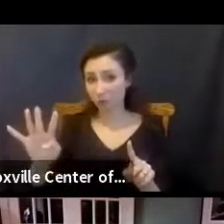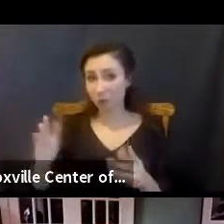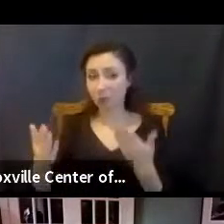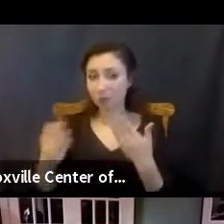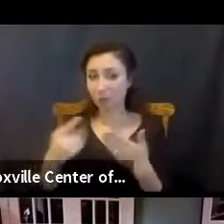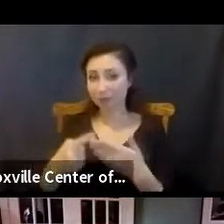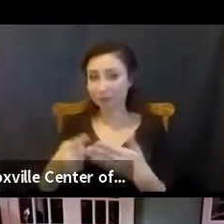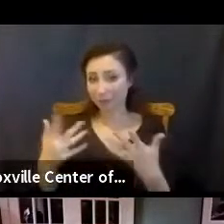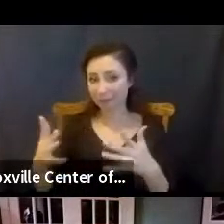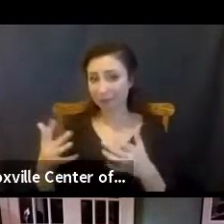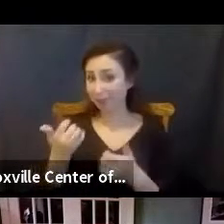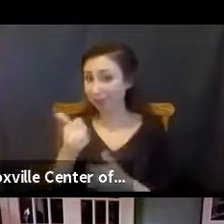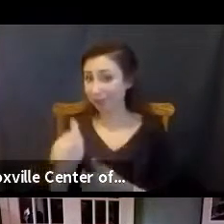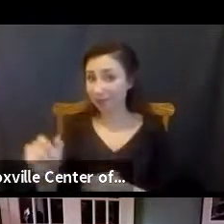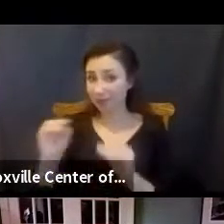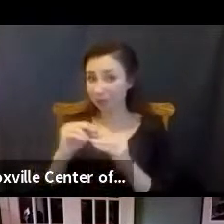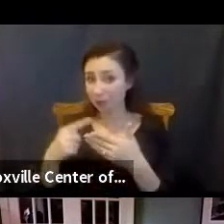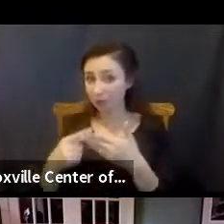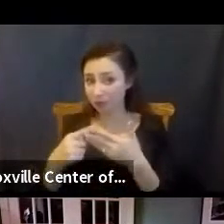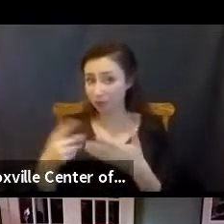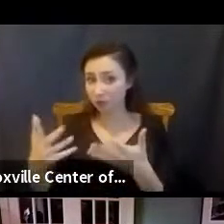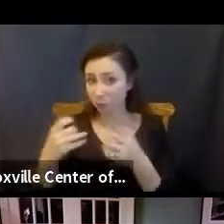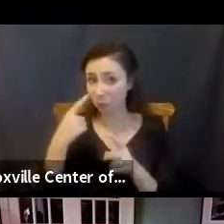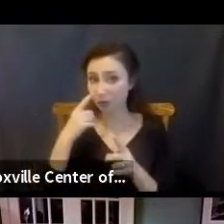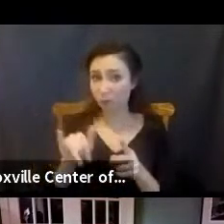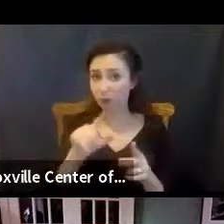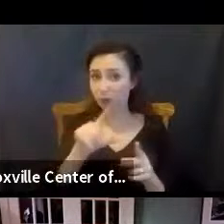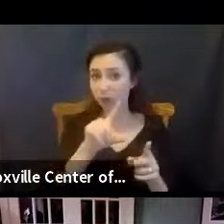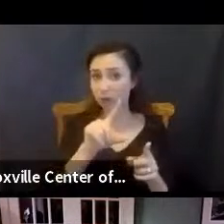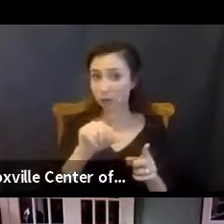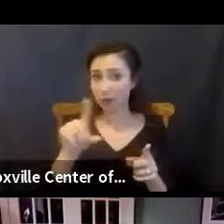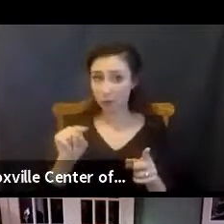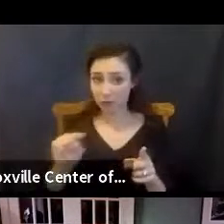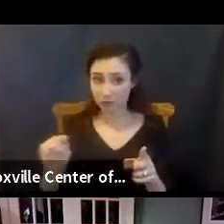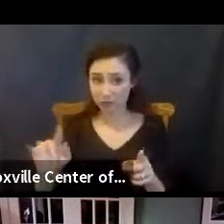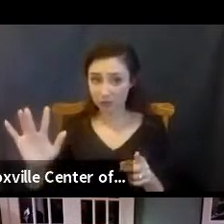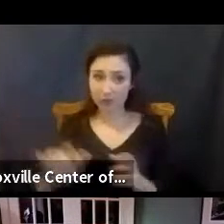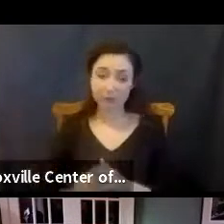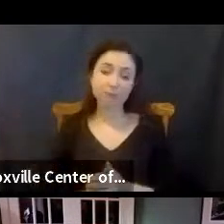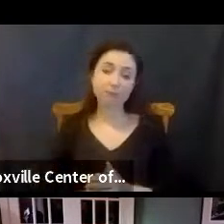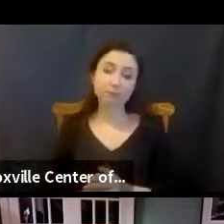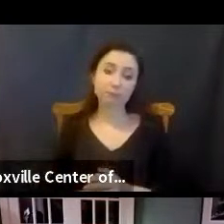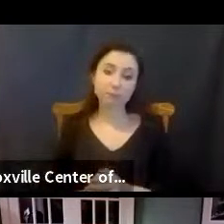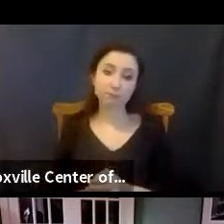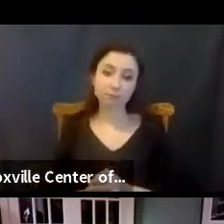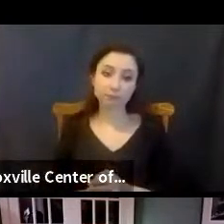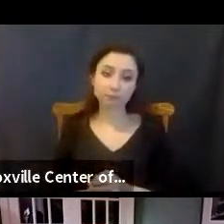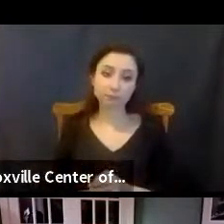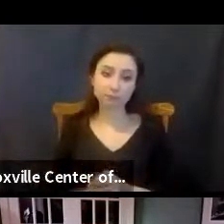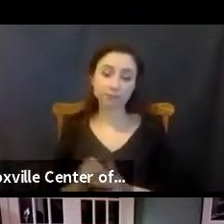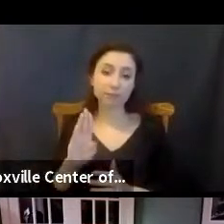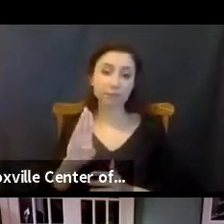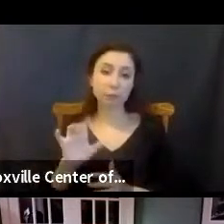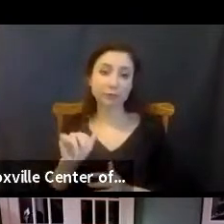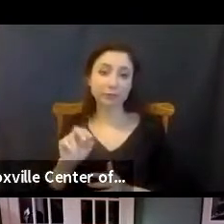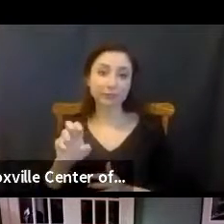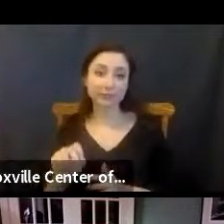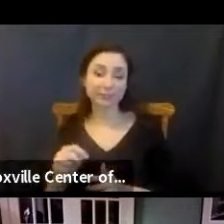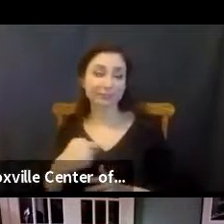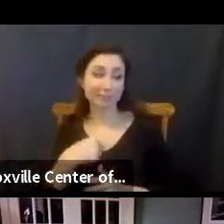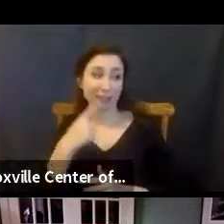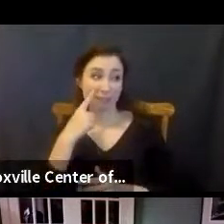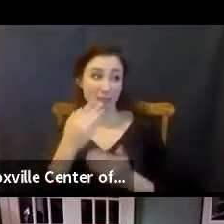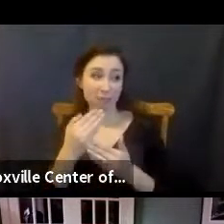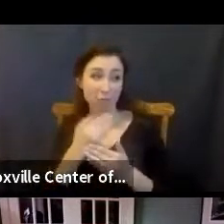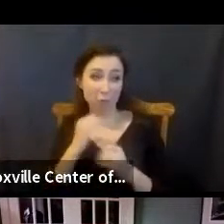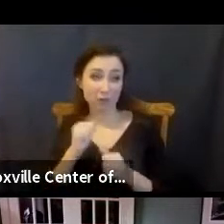it. Any further discussion on 2020-5? I believe before we can have a discussion, we probably need